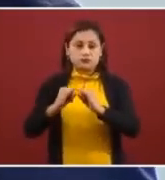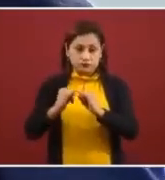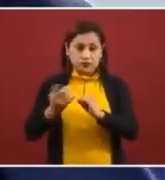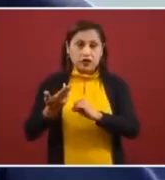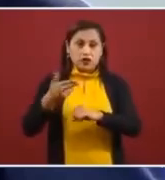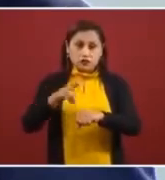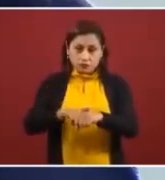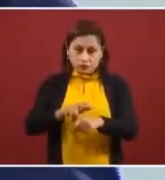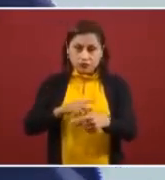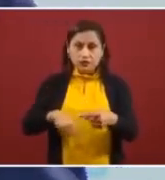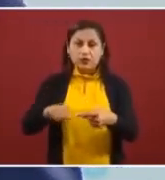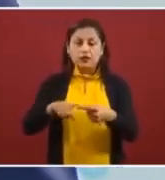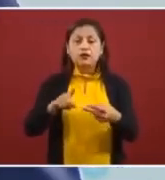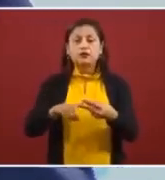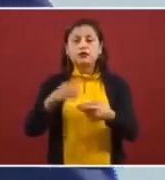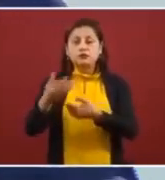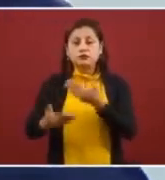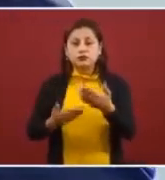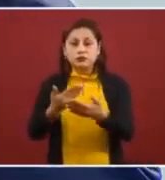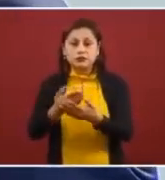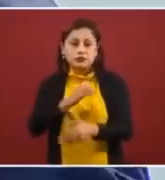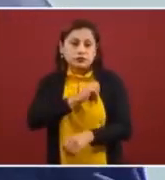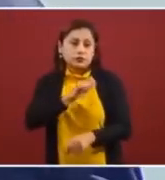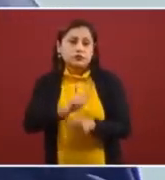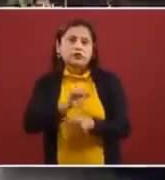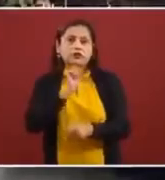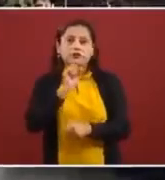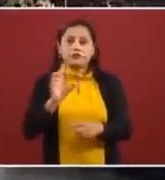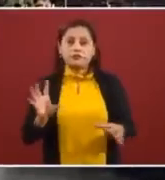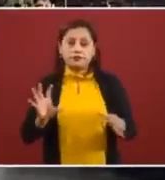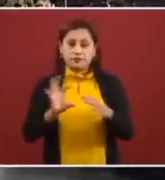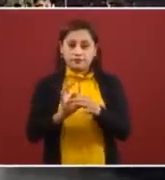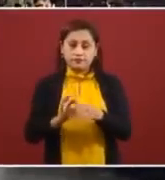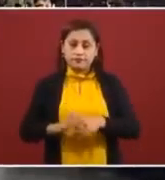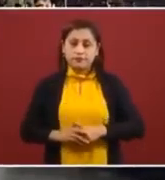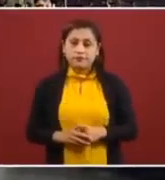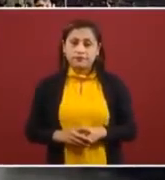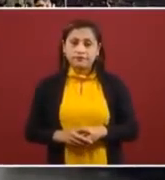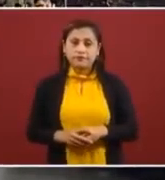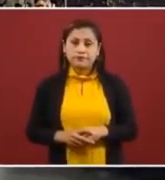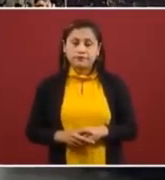include hospitals and services that are specialized.